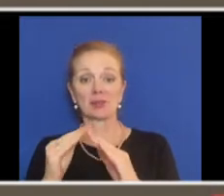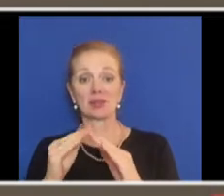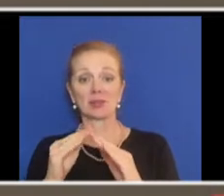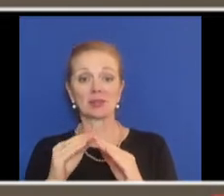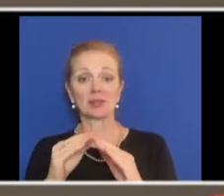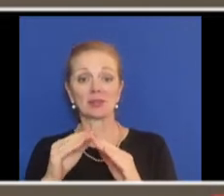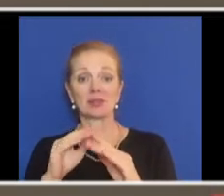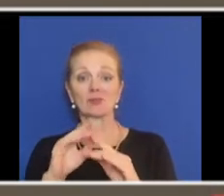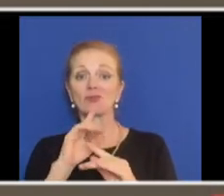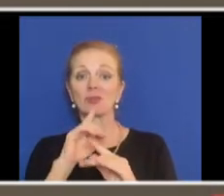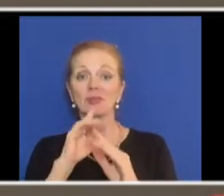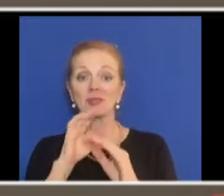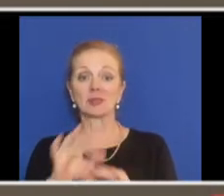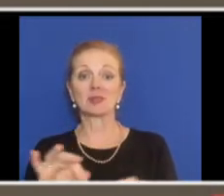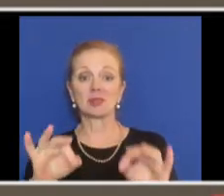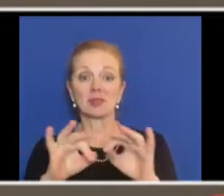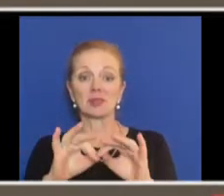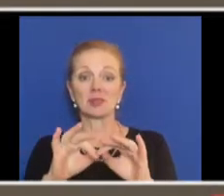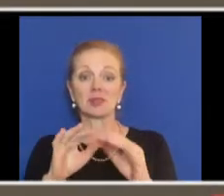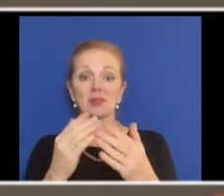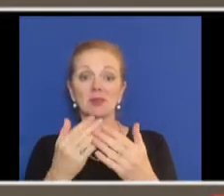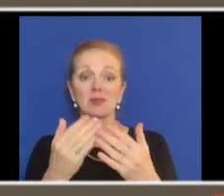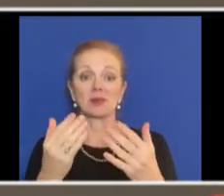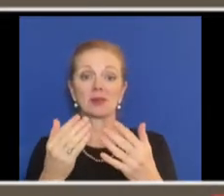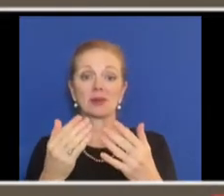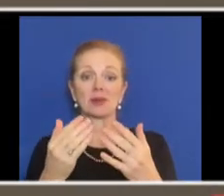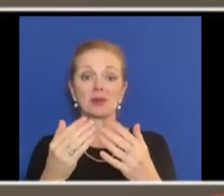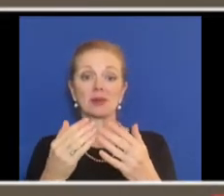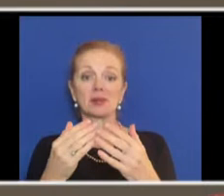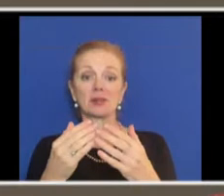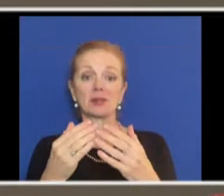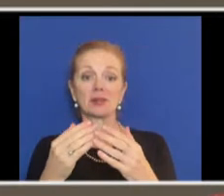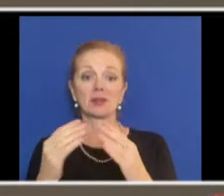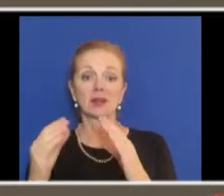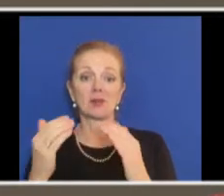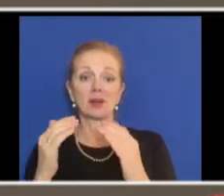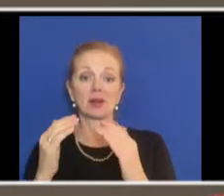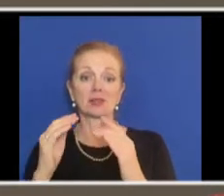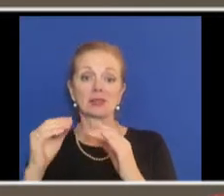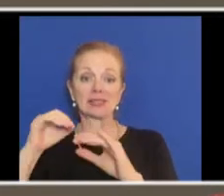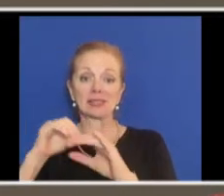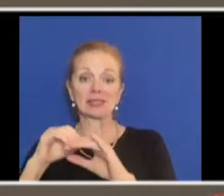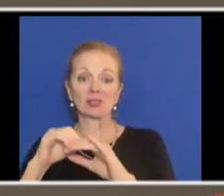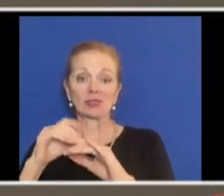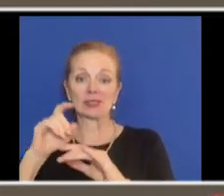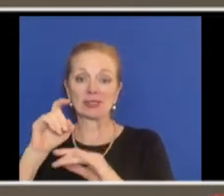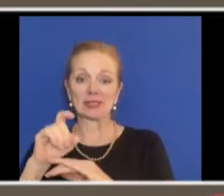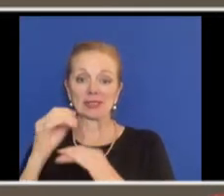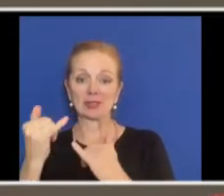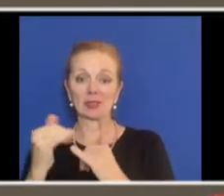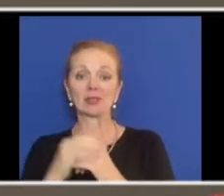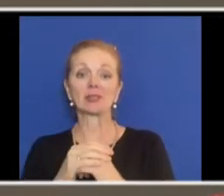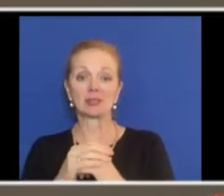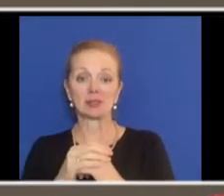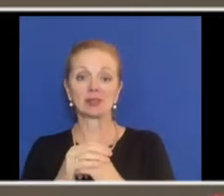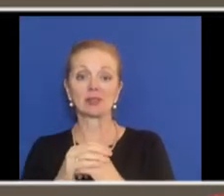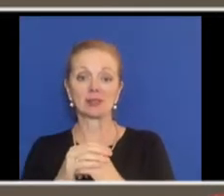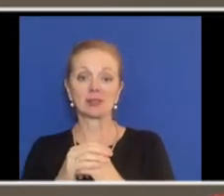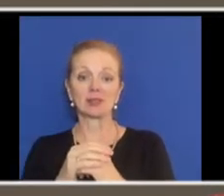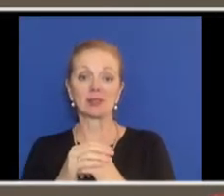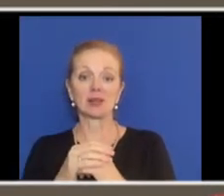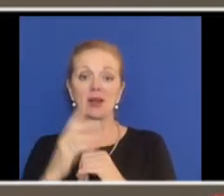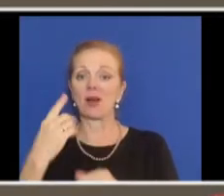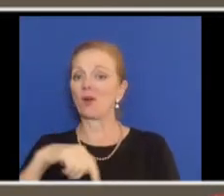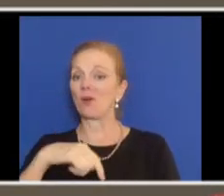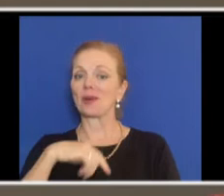very important and material pales in comparison to our infrastructure needs right now and um we're just not